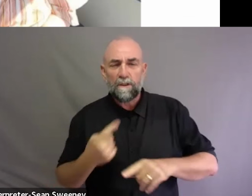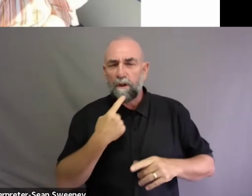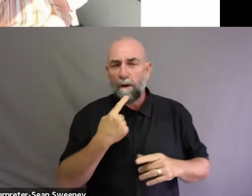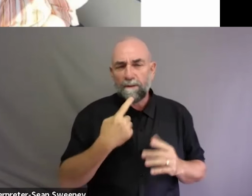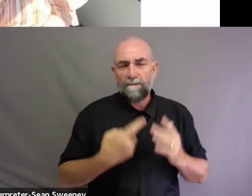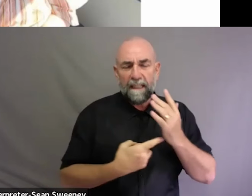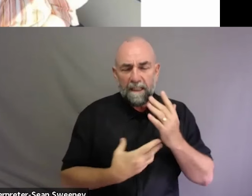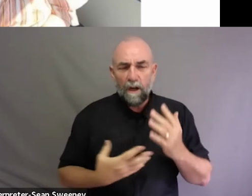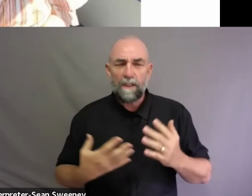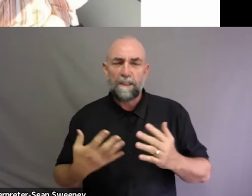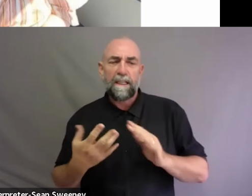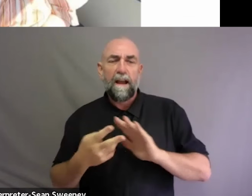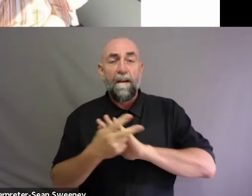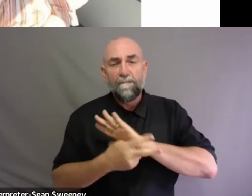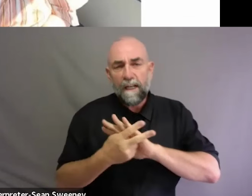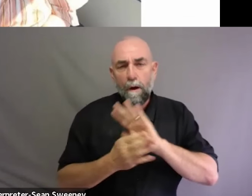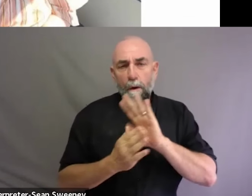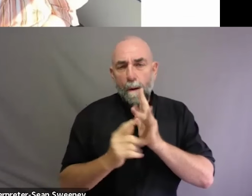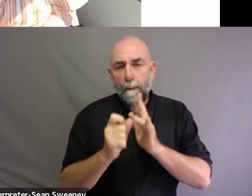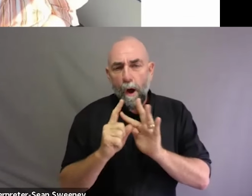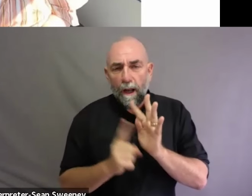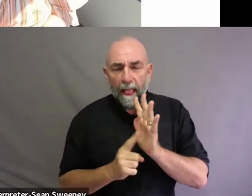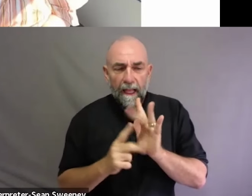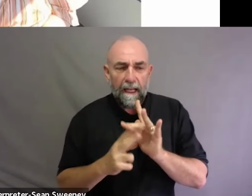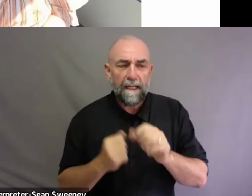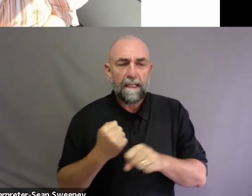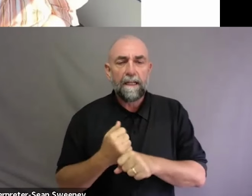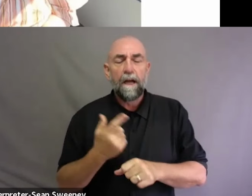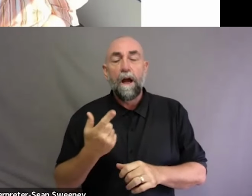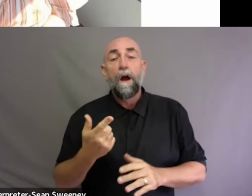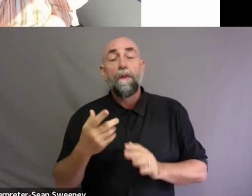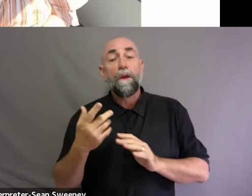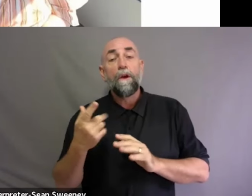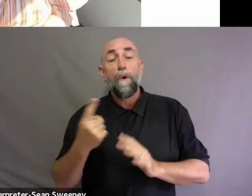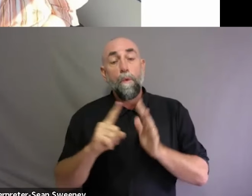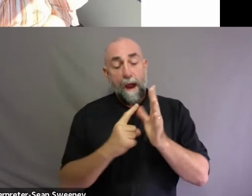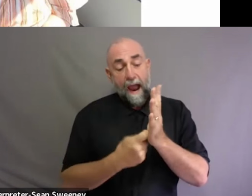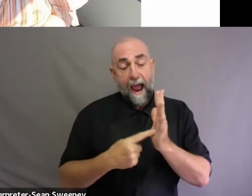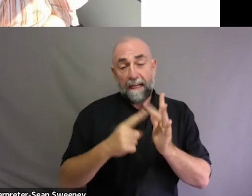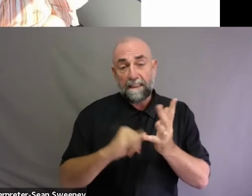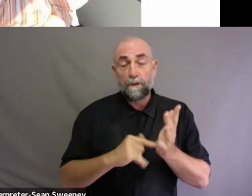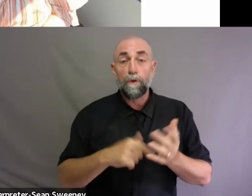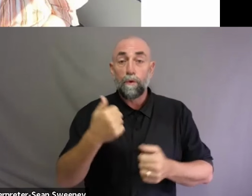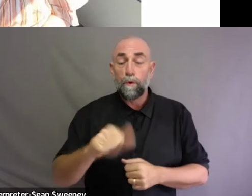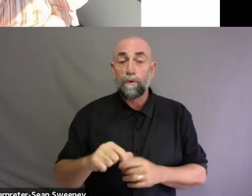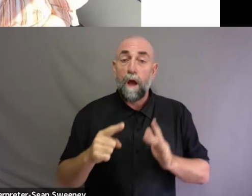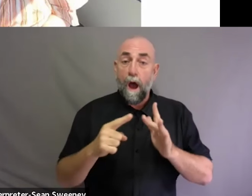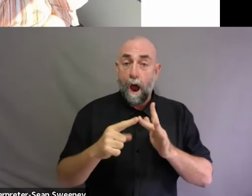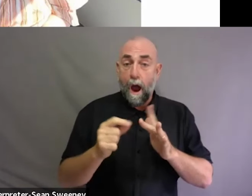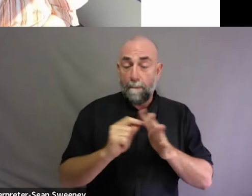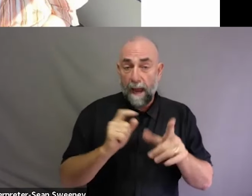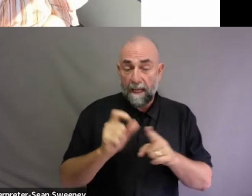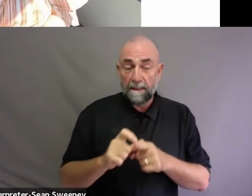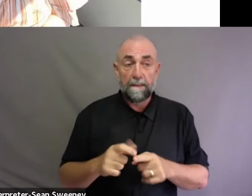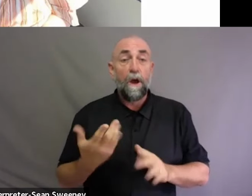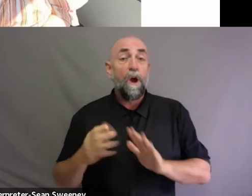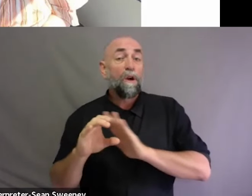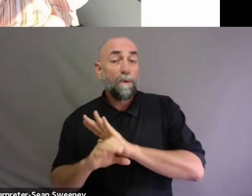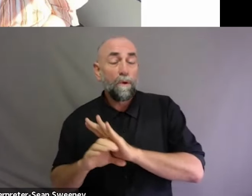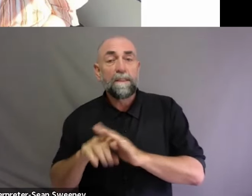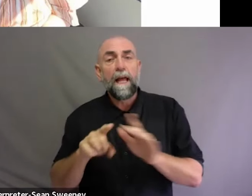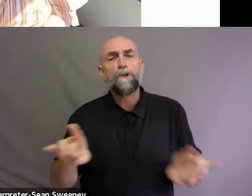on. The artists use iPads and computers that they were quite familiar with, that they were using at home and, in their